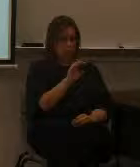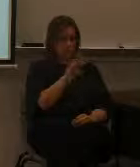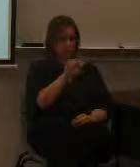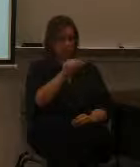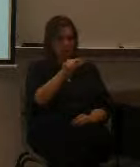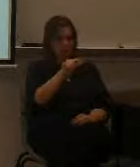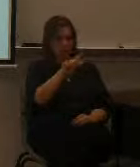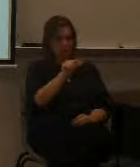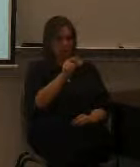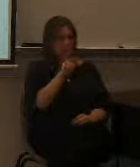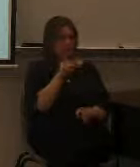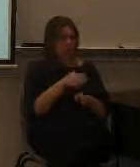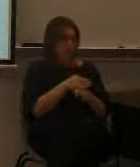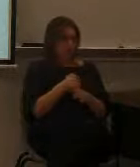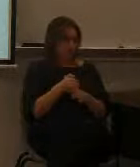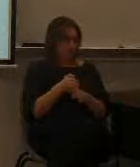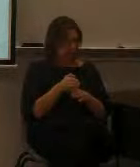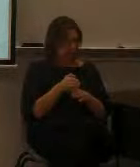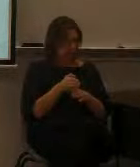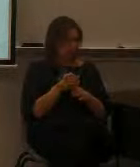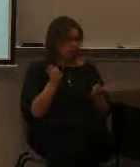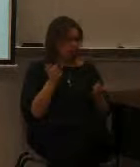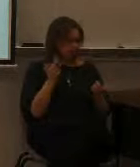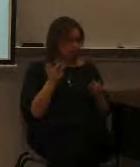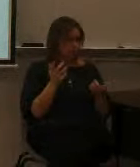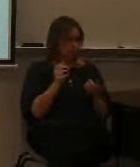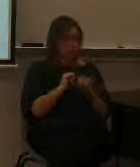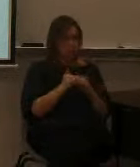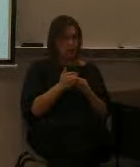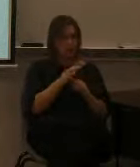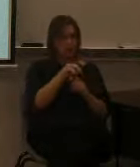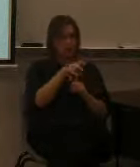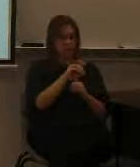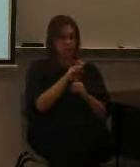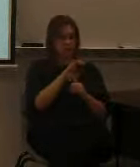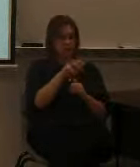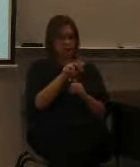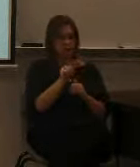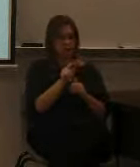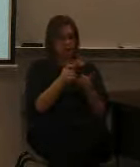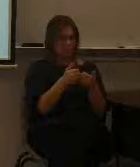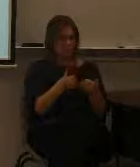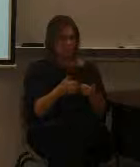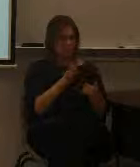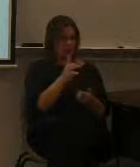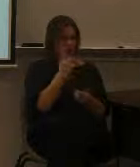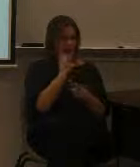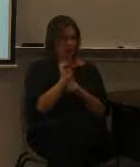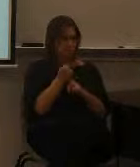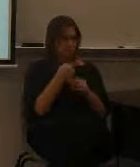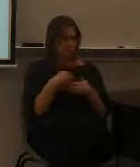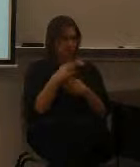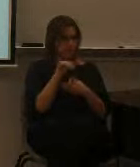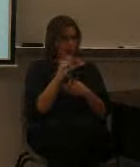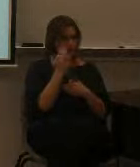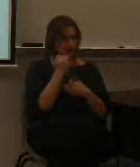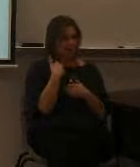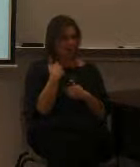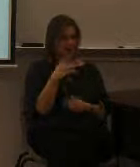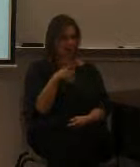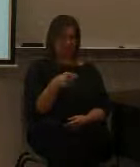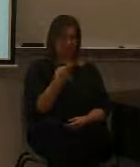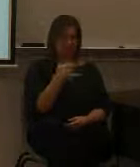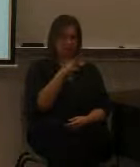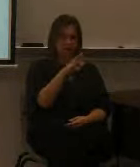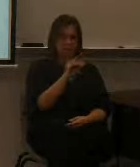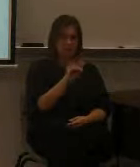dominant, how cyanobacteria partition the light environment out by having phycobilins that can harvest energy and they